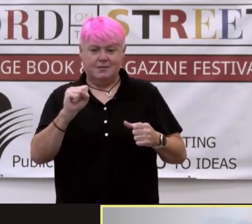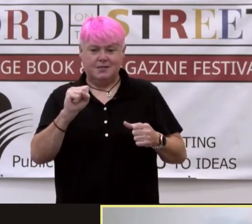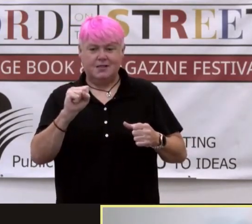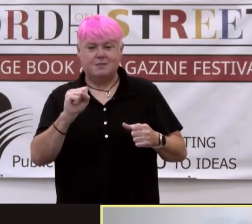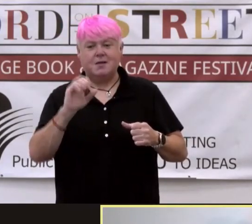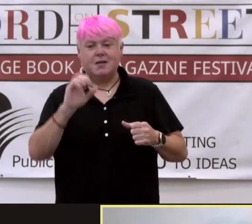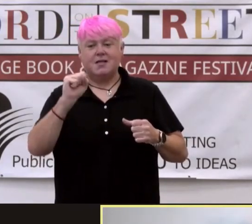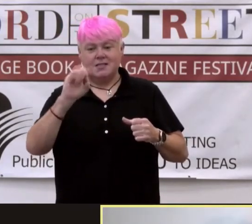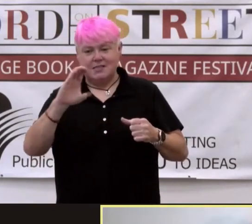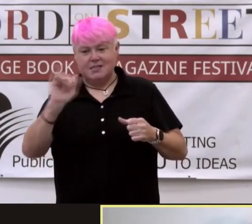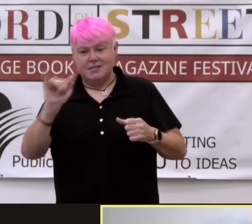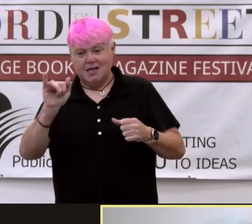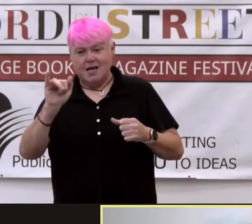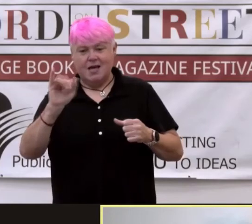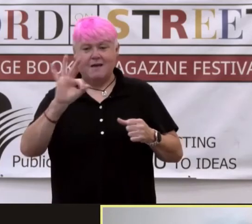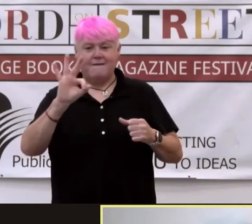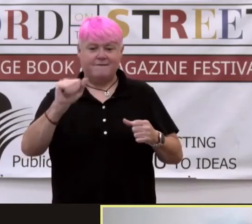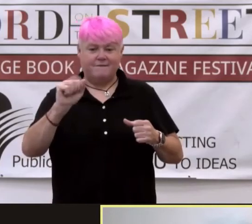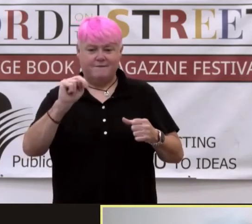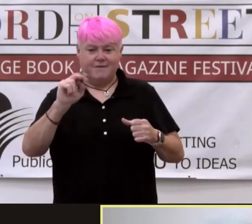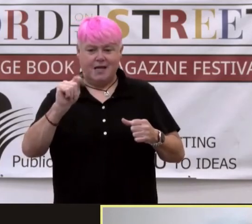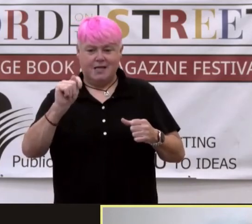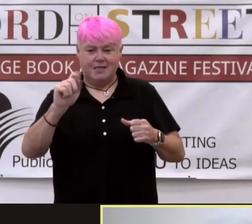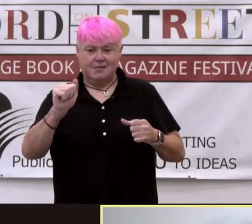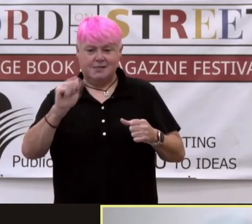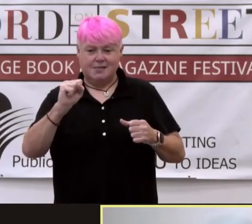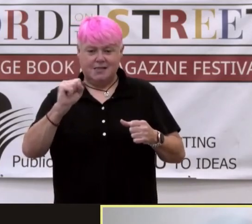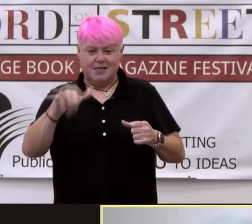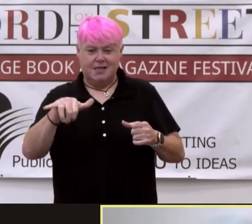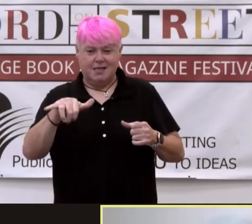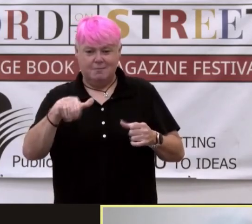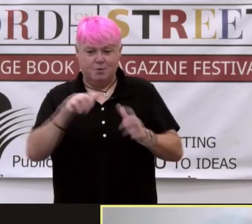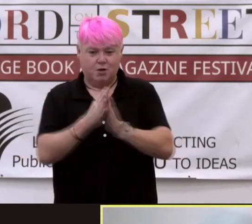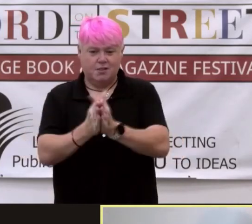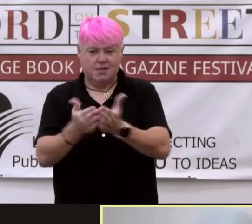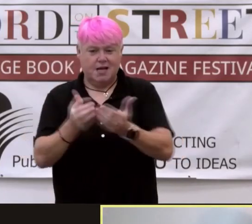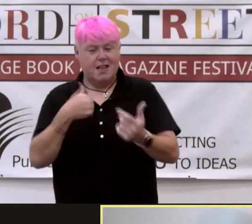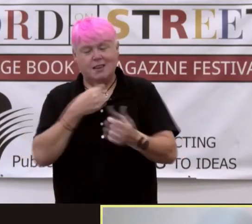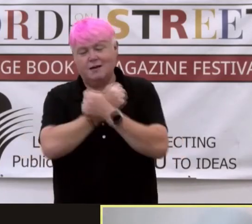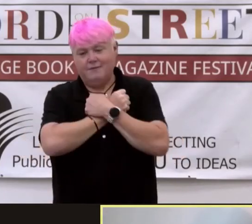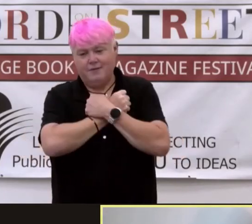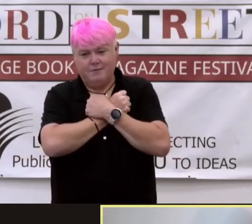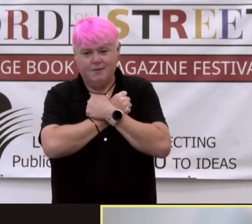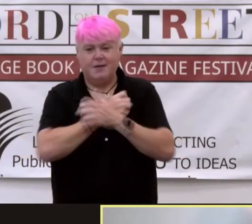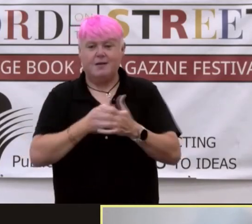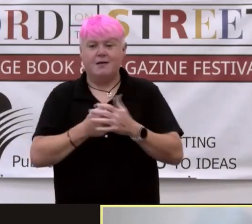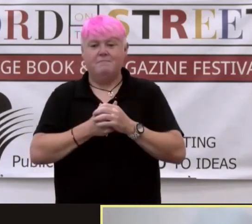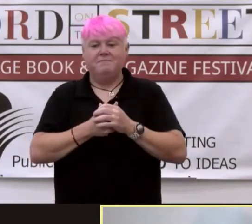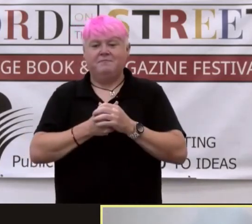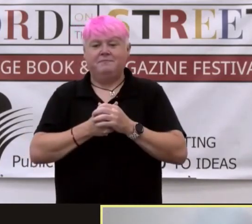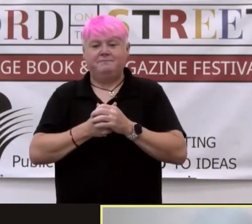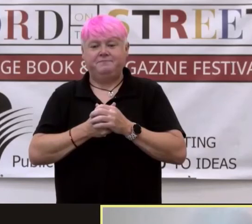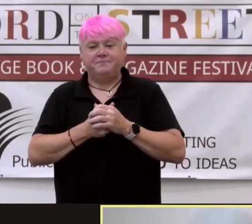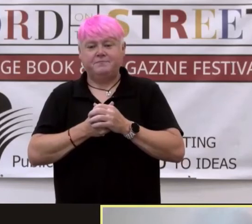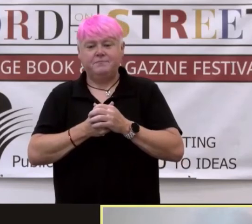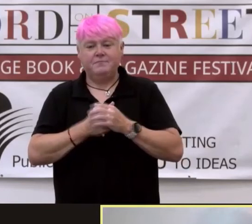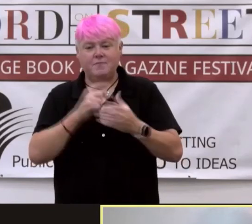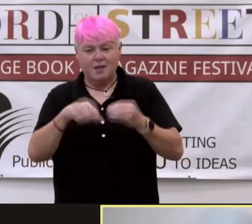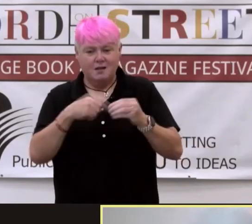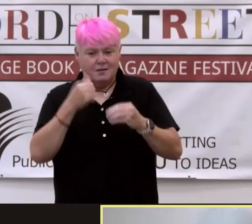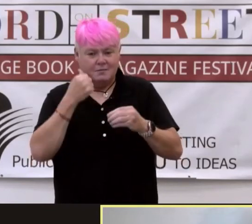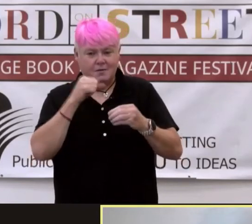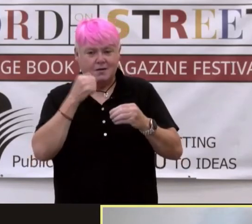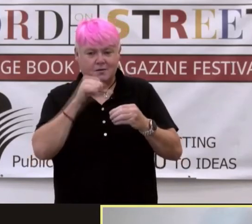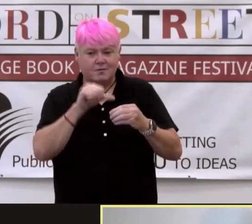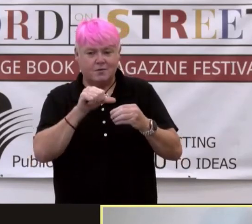good. The Court of Lions, the last one, it came out, and the whole thing is complete, so you can pick it up now. And it's about a girl